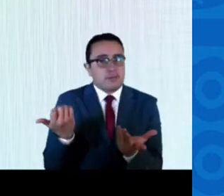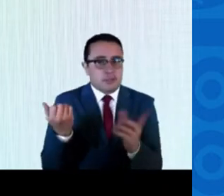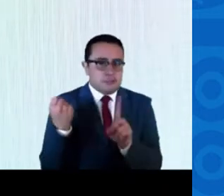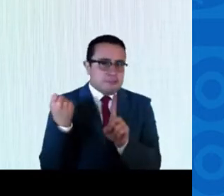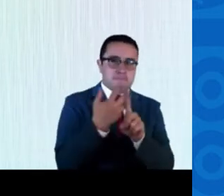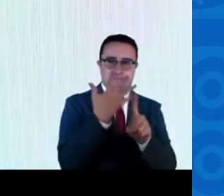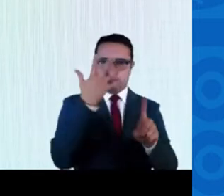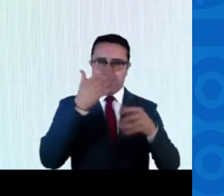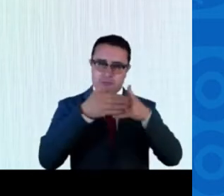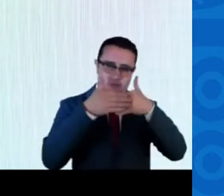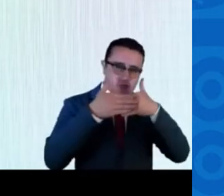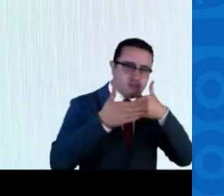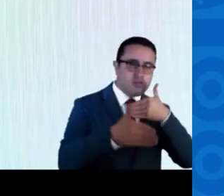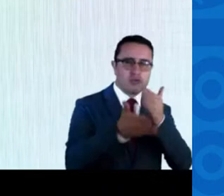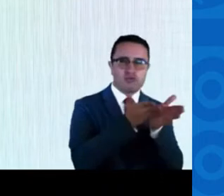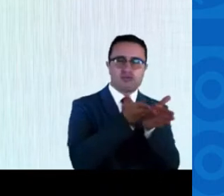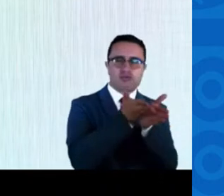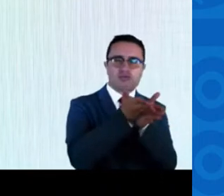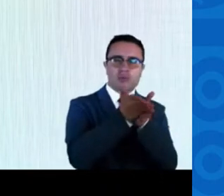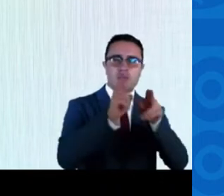The